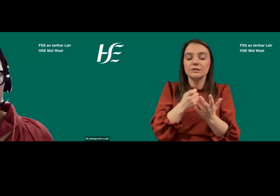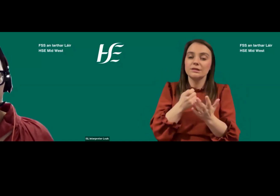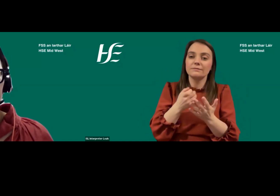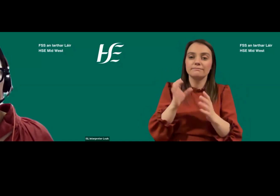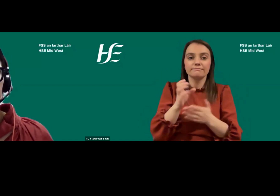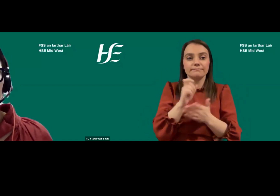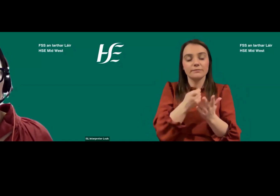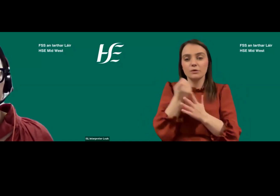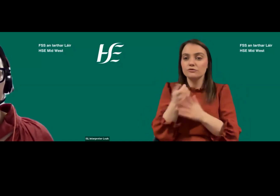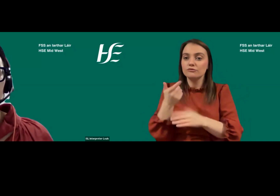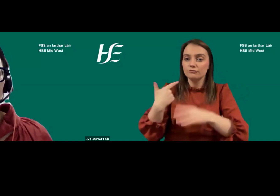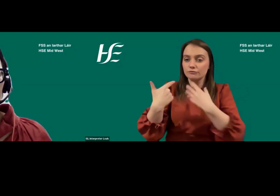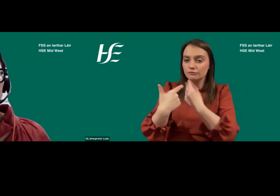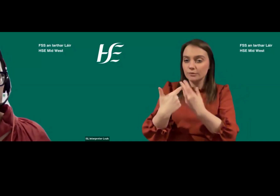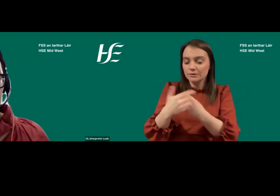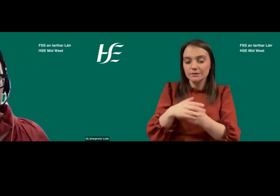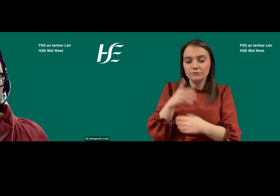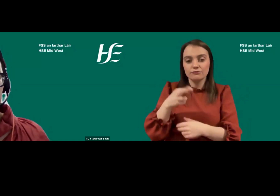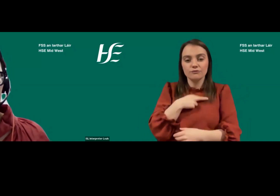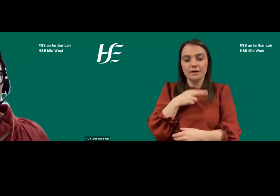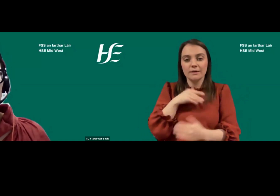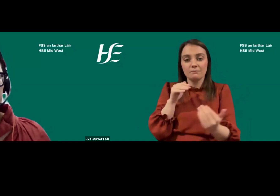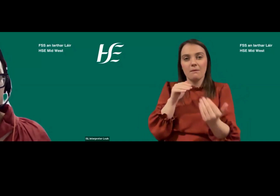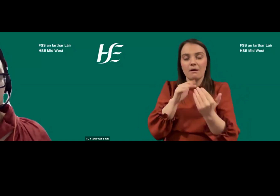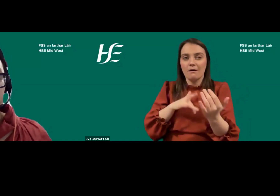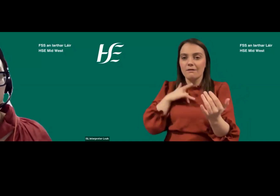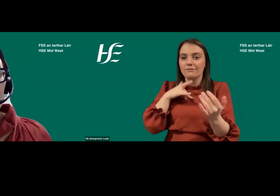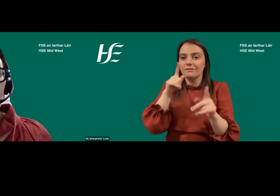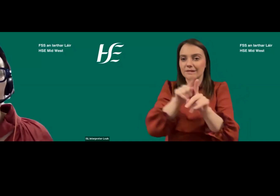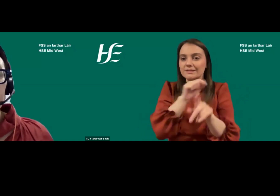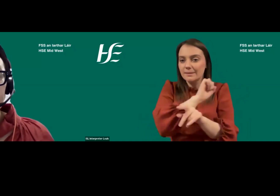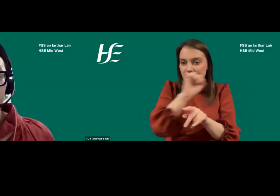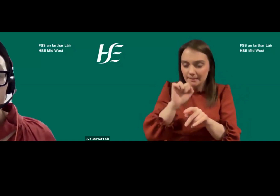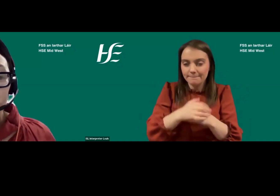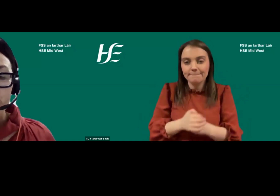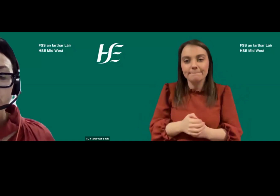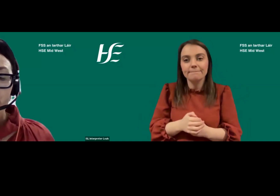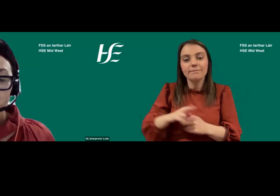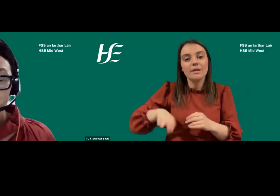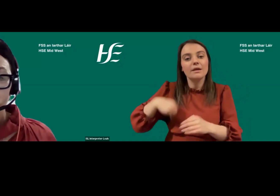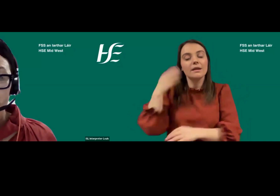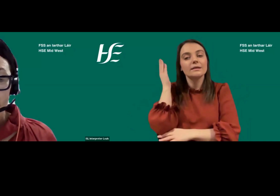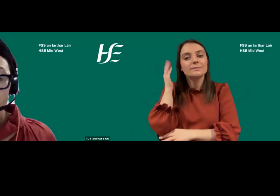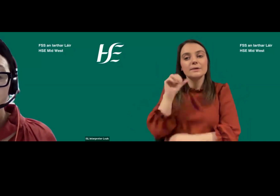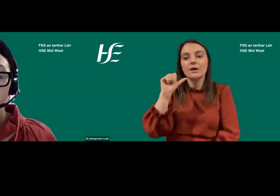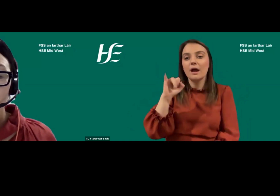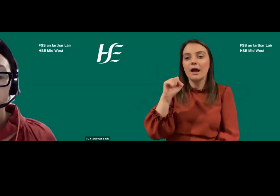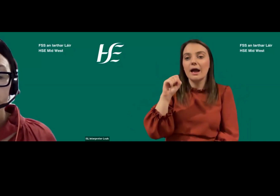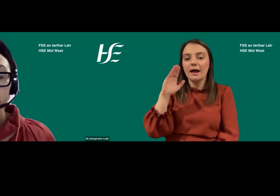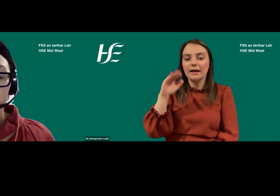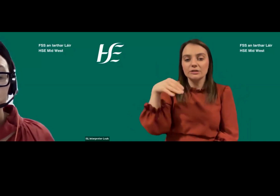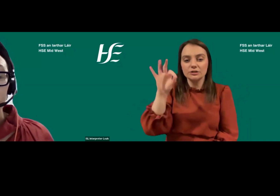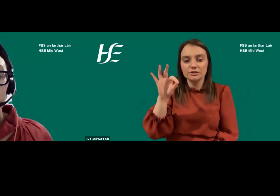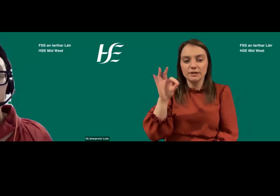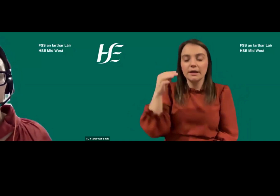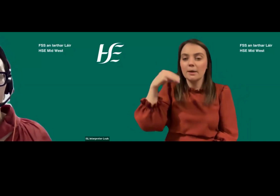of their experiences really will strike a chord with many of us here this evening. Our next speaker is Aisling Mulcahy, who is a